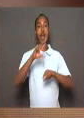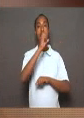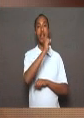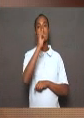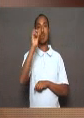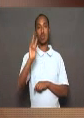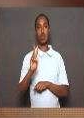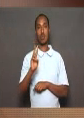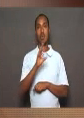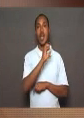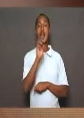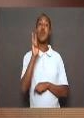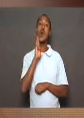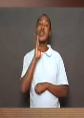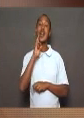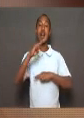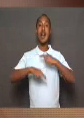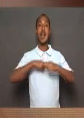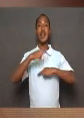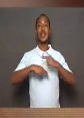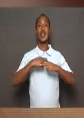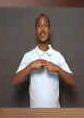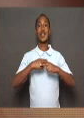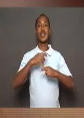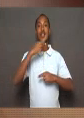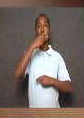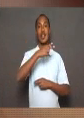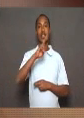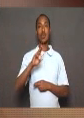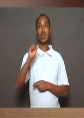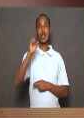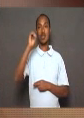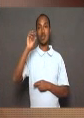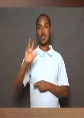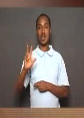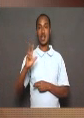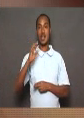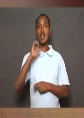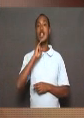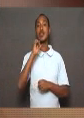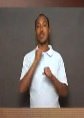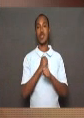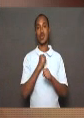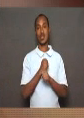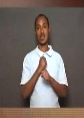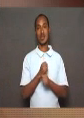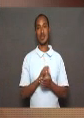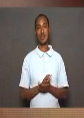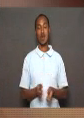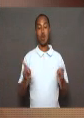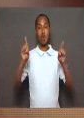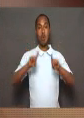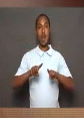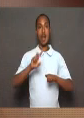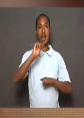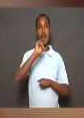sulfur dioxide and water react, sulfurous acid is produced.